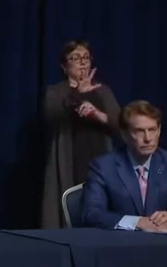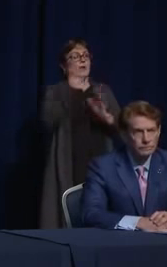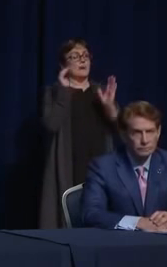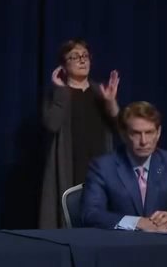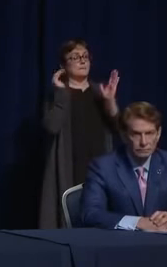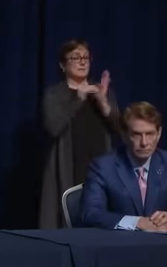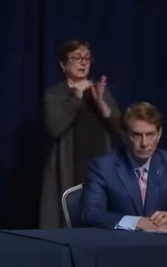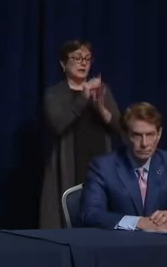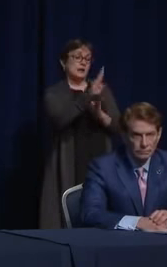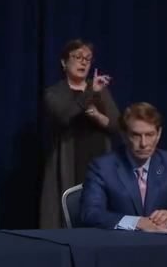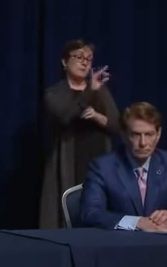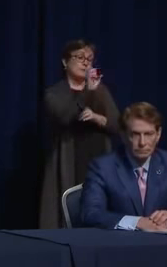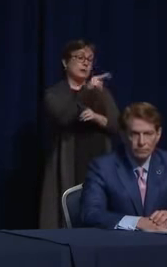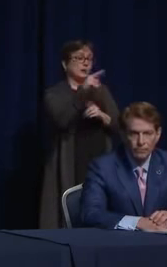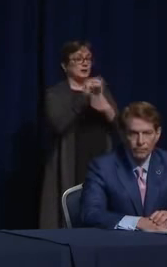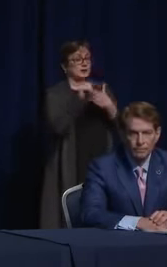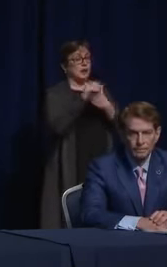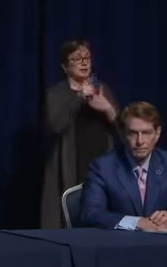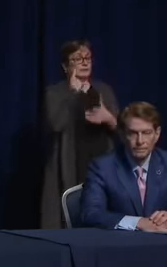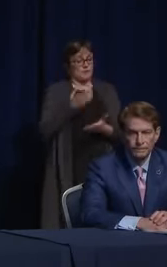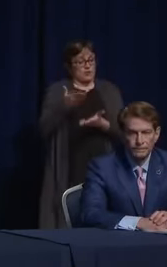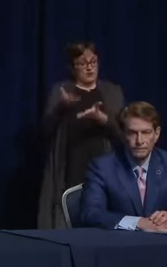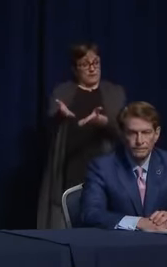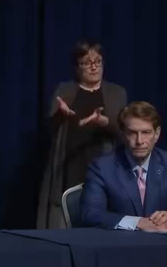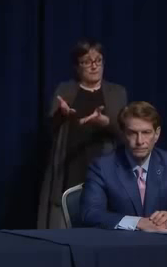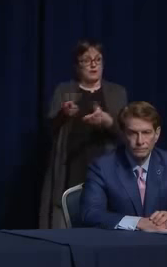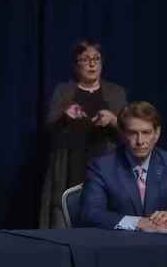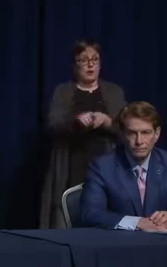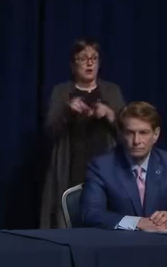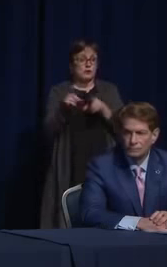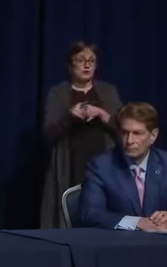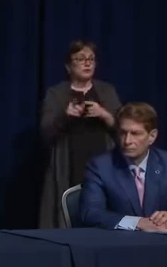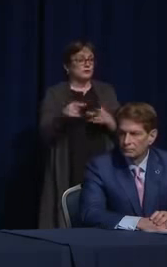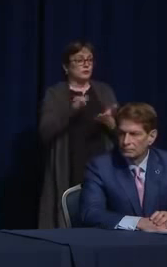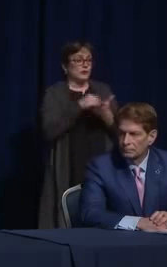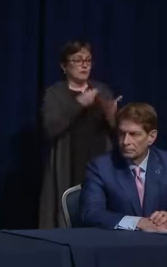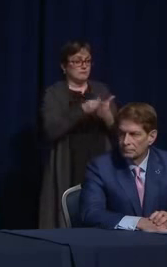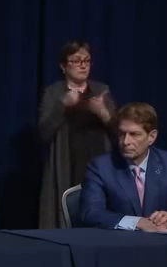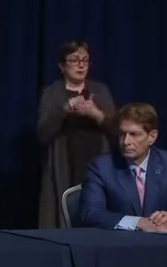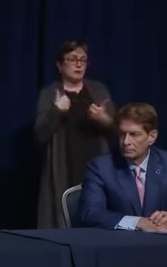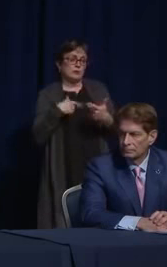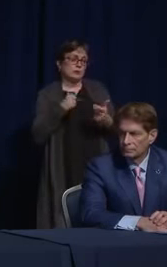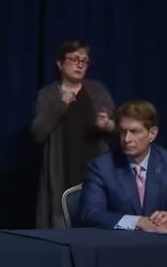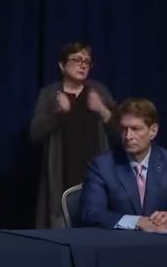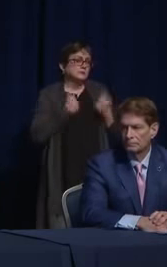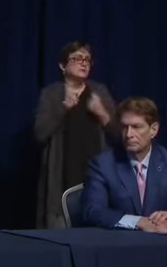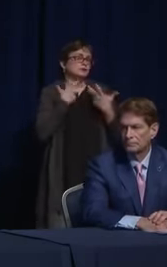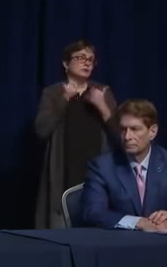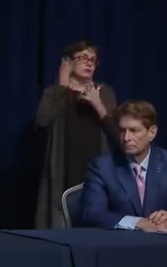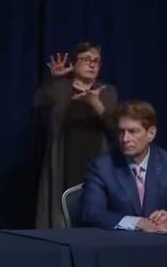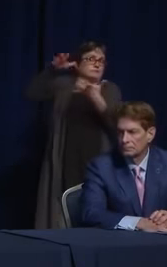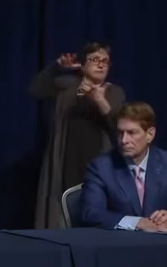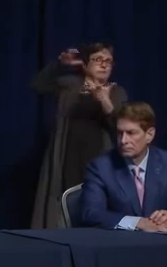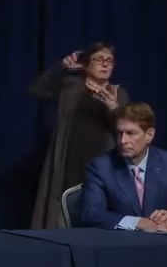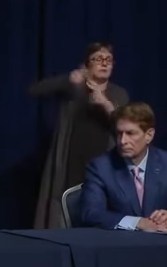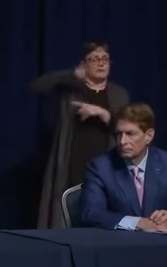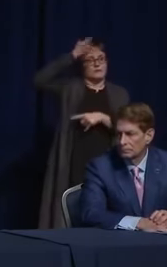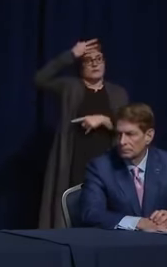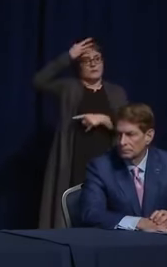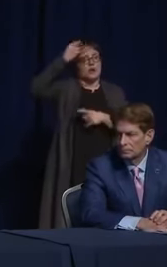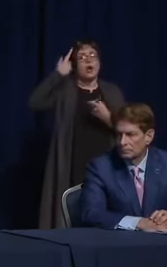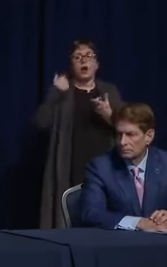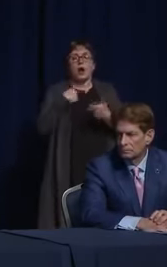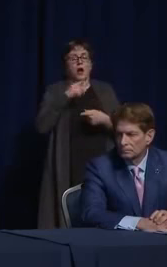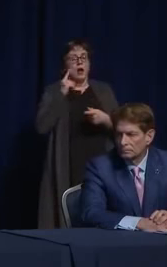alone. So these are initiatives that you should assume we will continue to be quite aggressive on. I want to close with a few words before I turn things